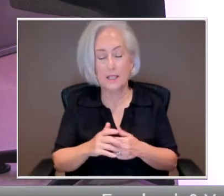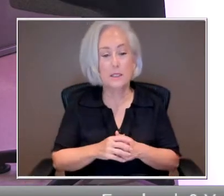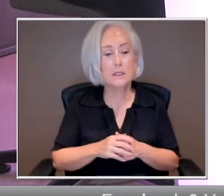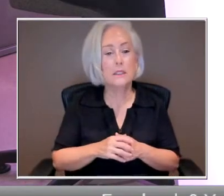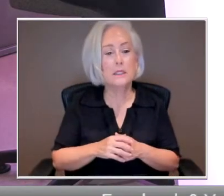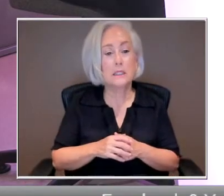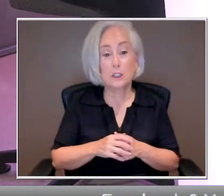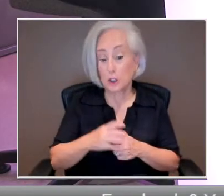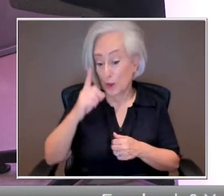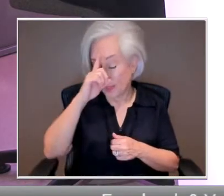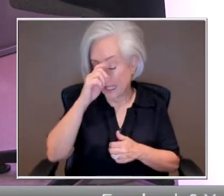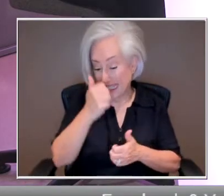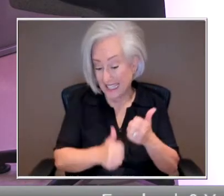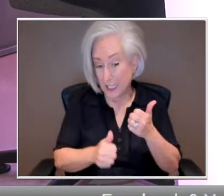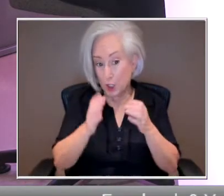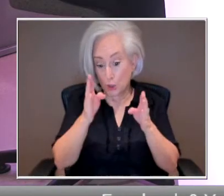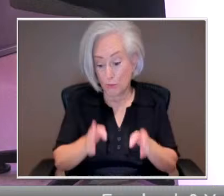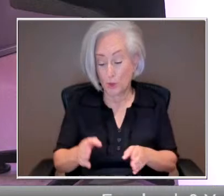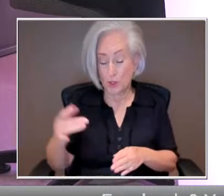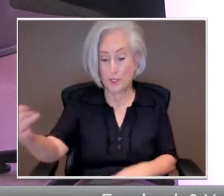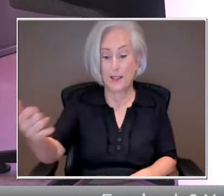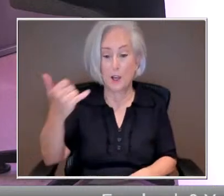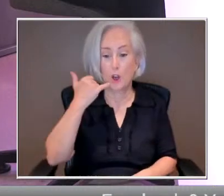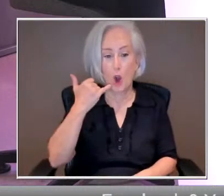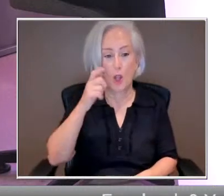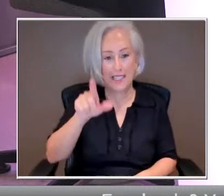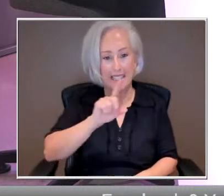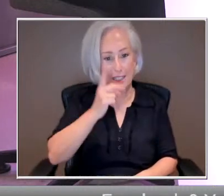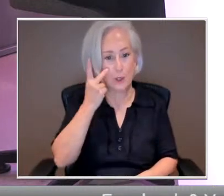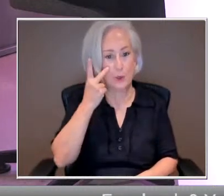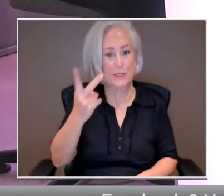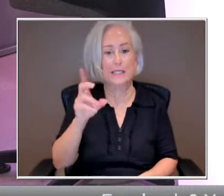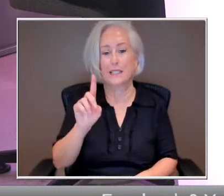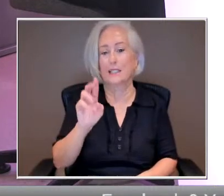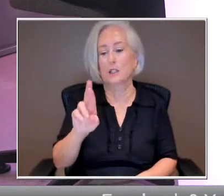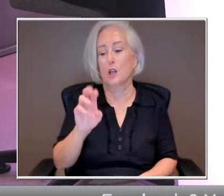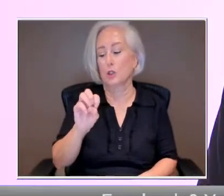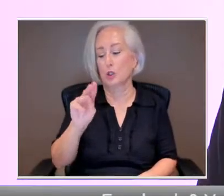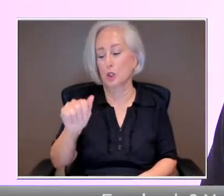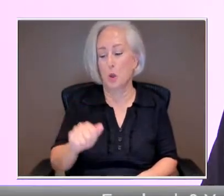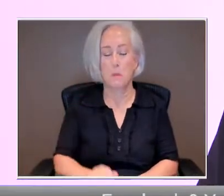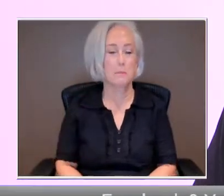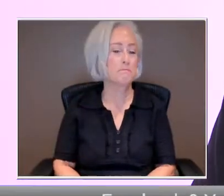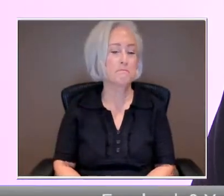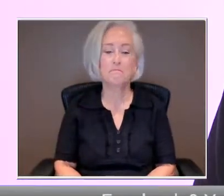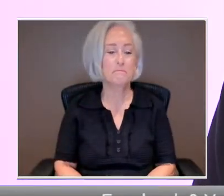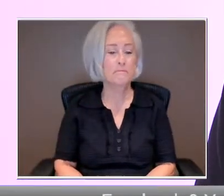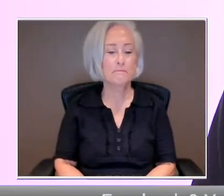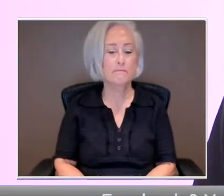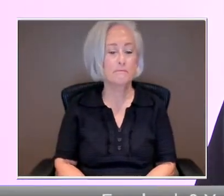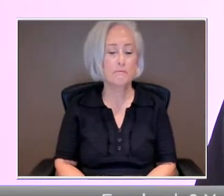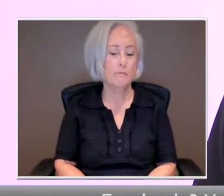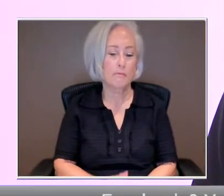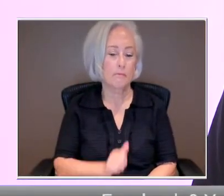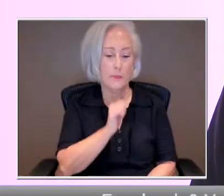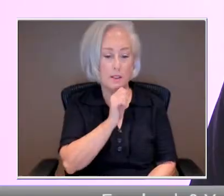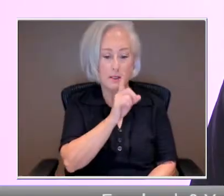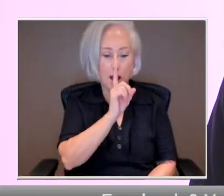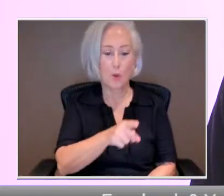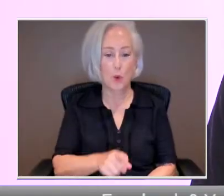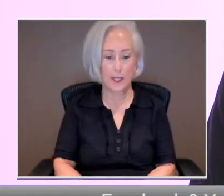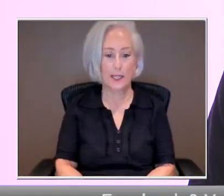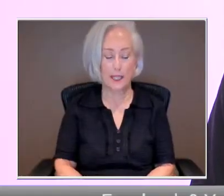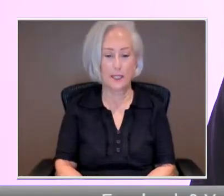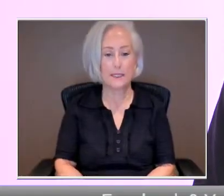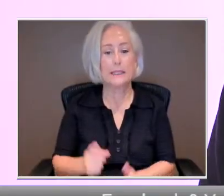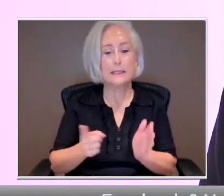to see Dr. Soma? How do you know what the difference is? Not necessarily. So usually we assess for red flag symptoms,